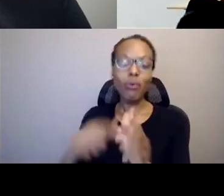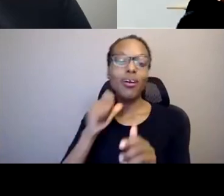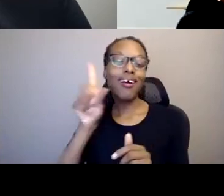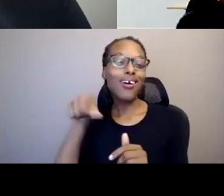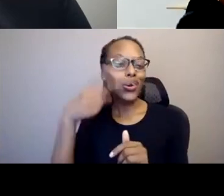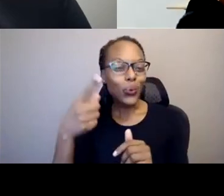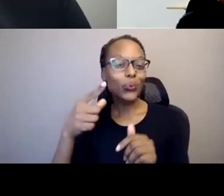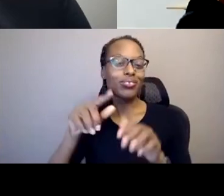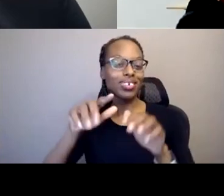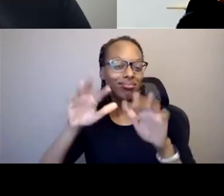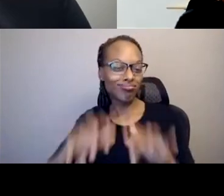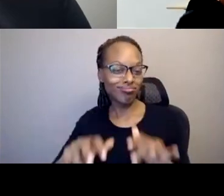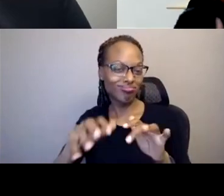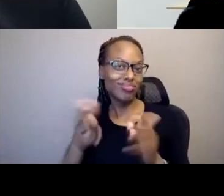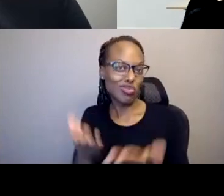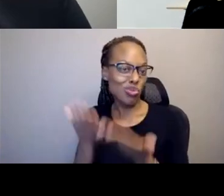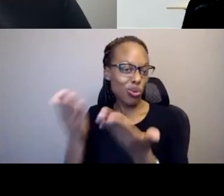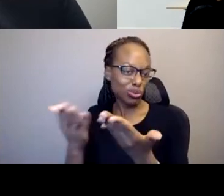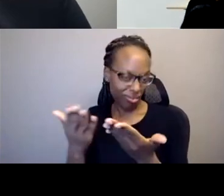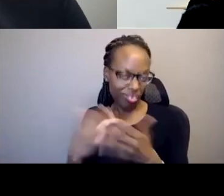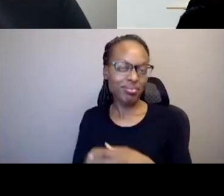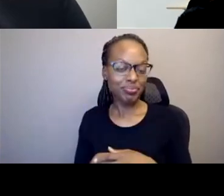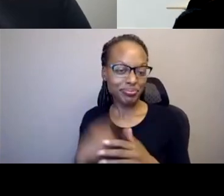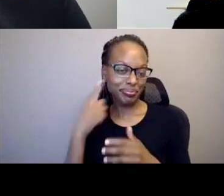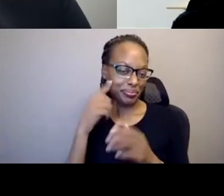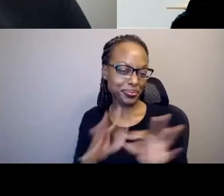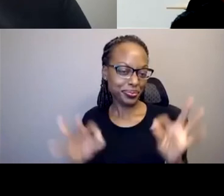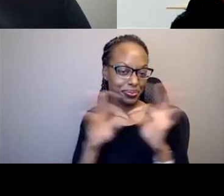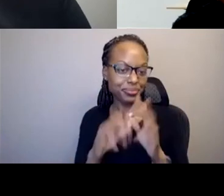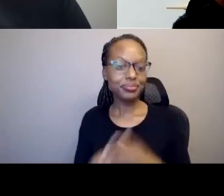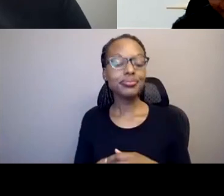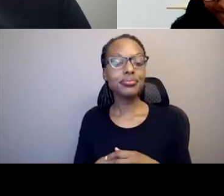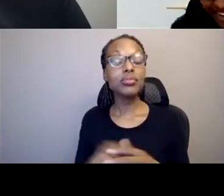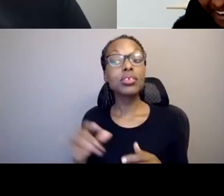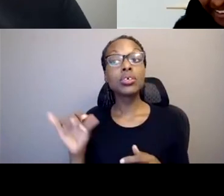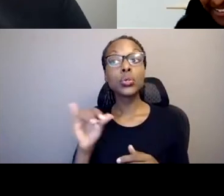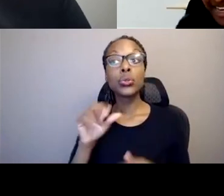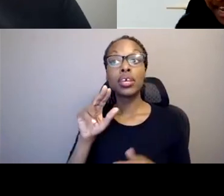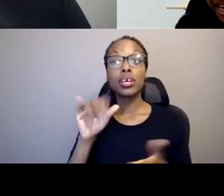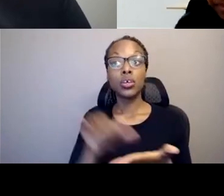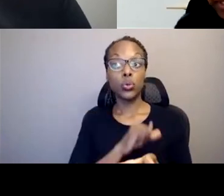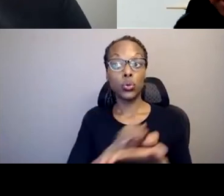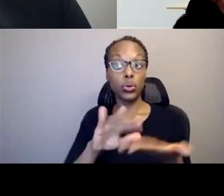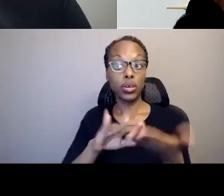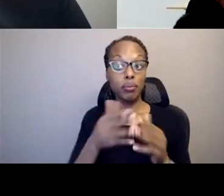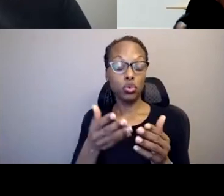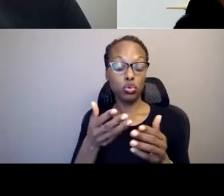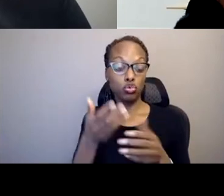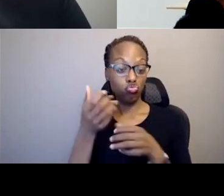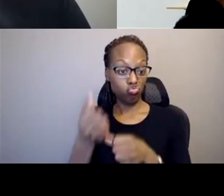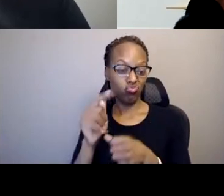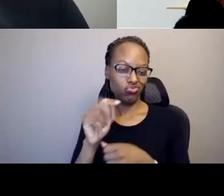York Community Trust, of course, like we also do sort of our own arts and culture grant making. And some of the